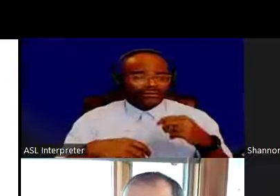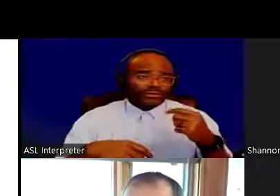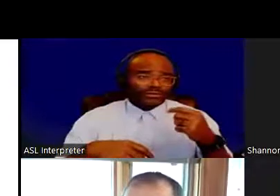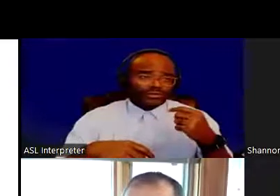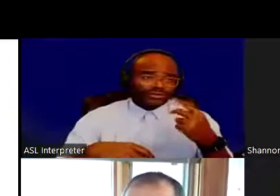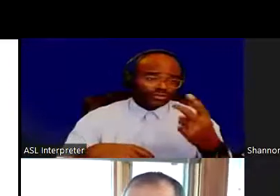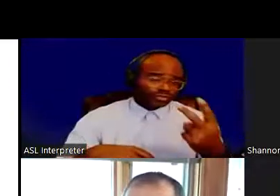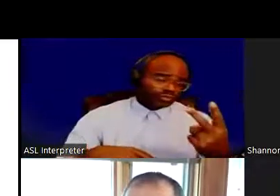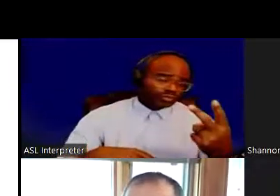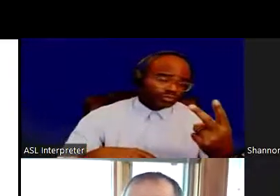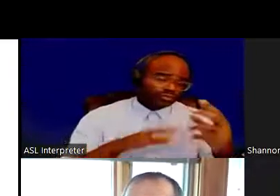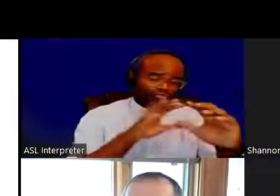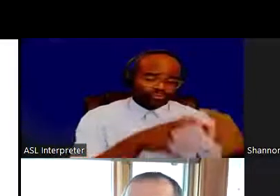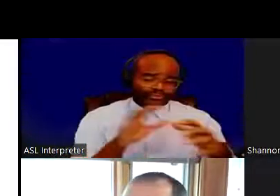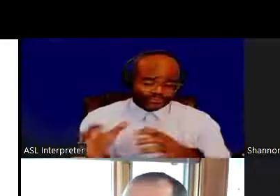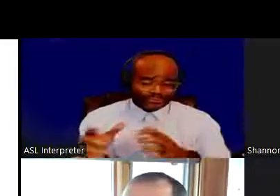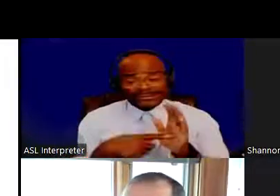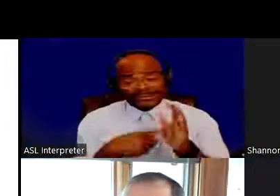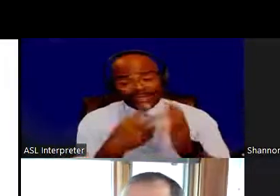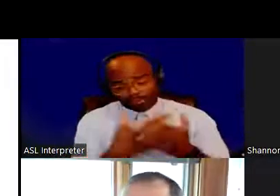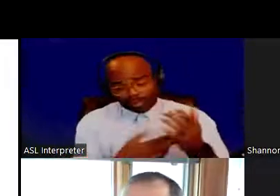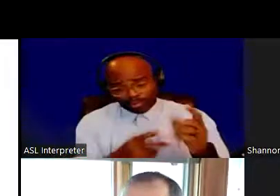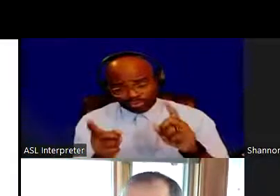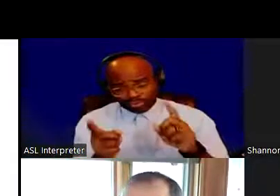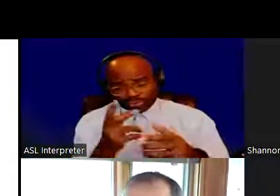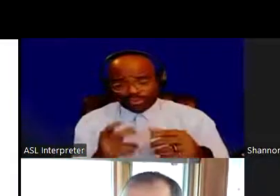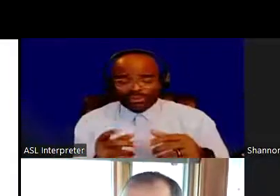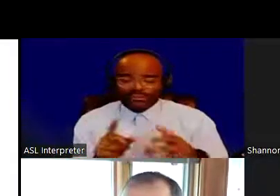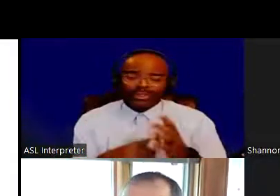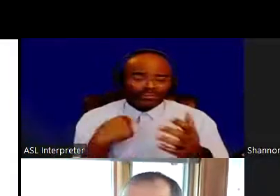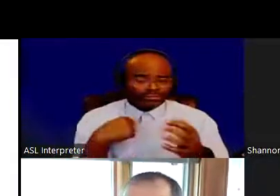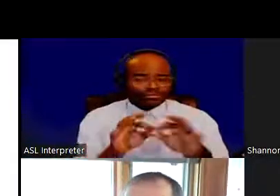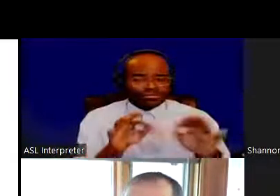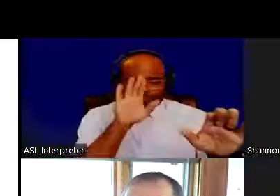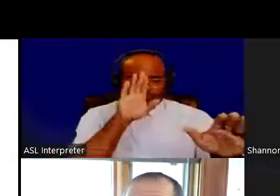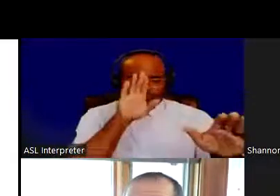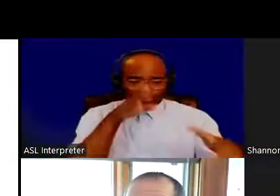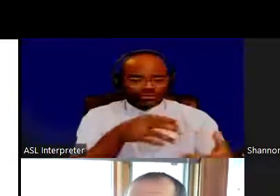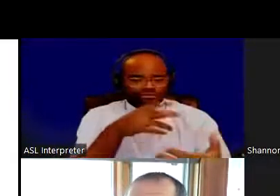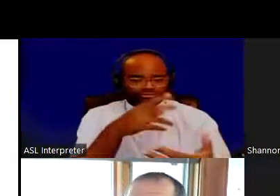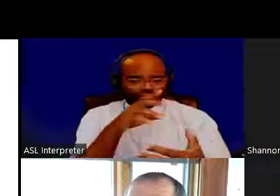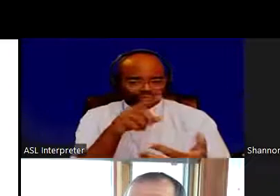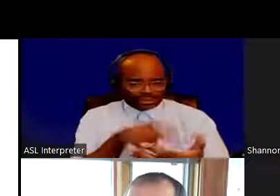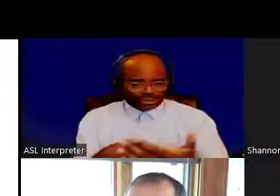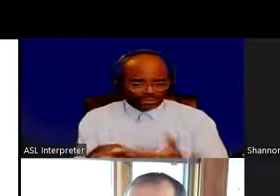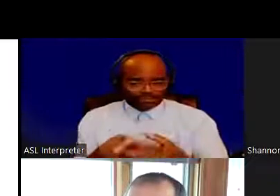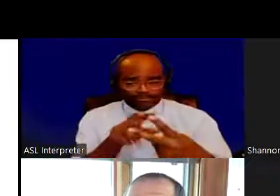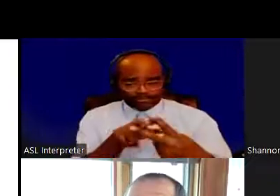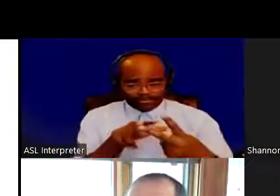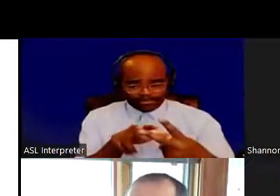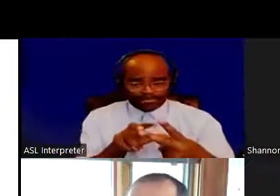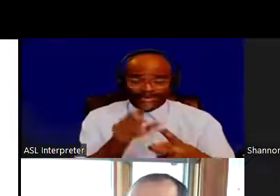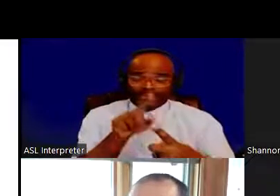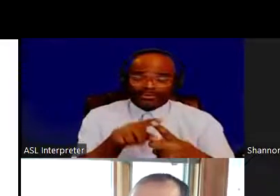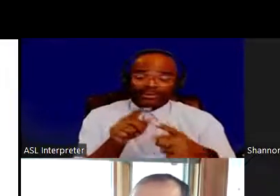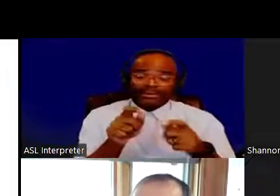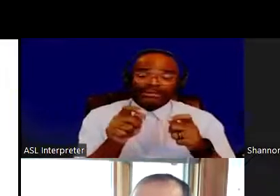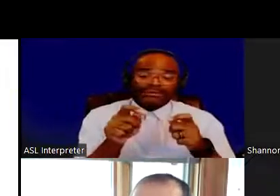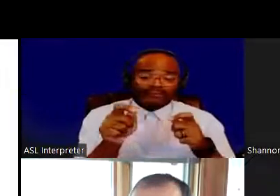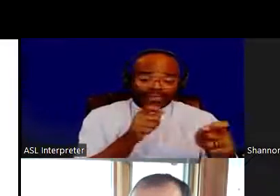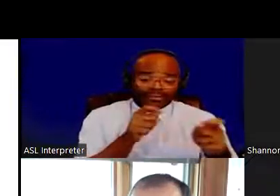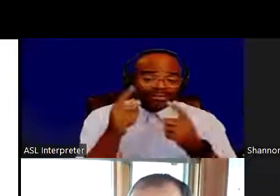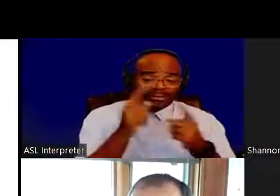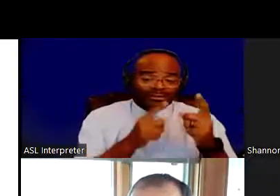both camps, and that we needed to recognize both of these camps. And those are folks who manage and think about